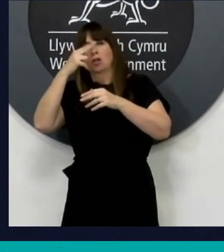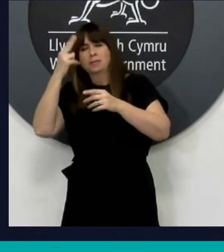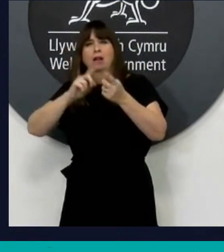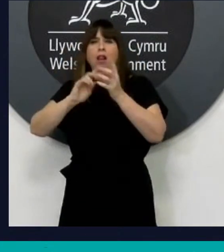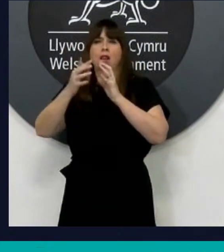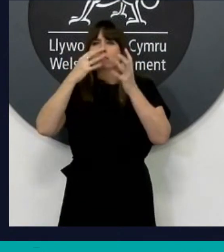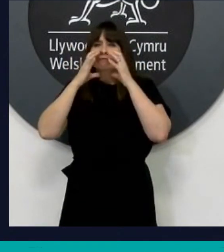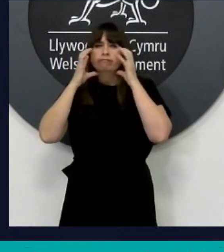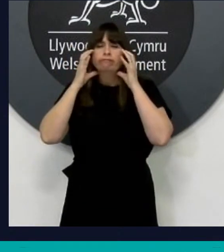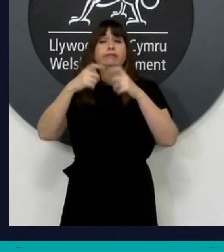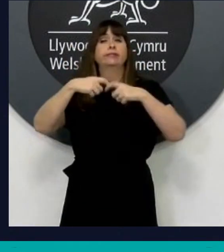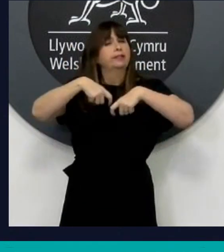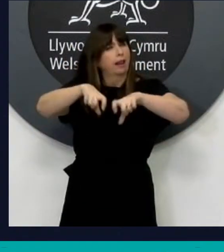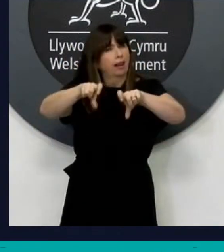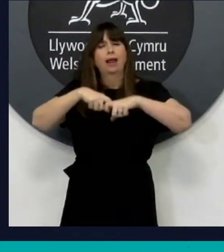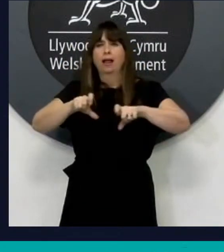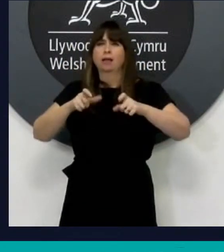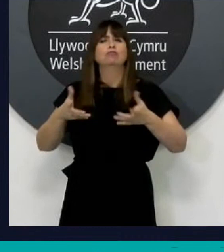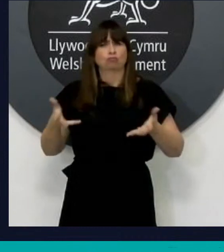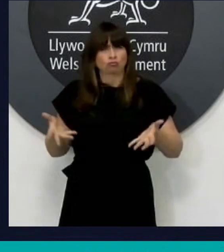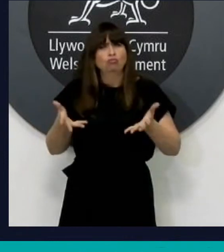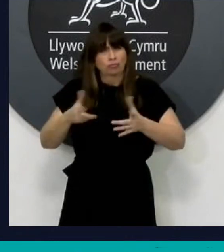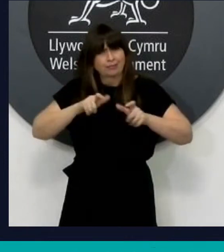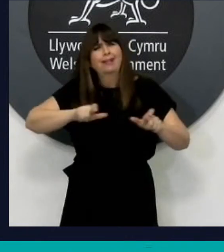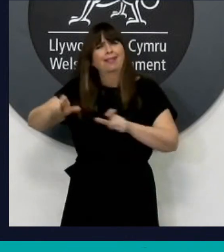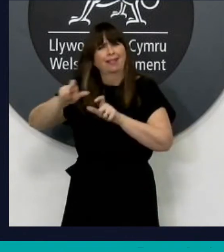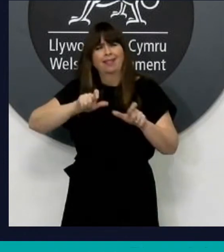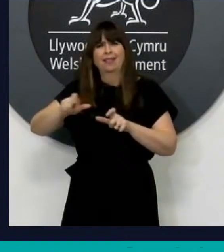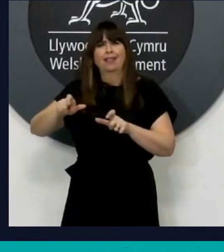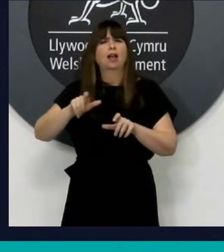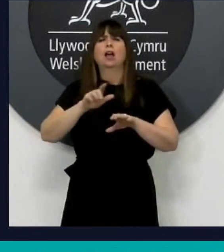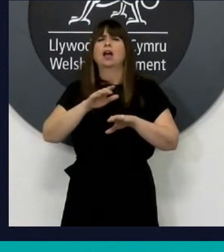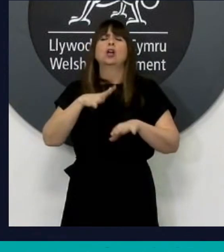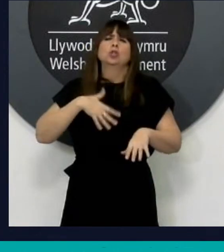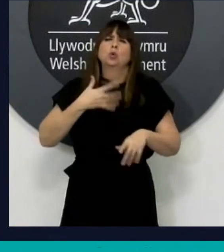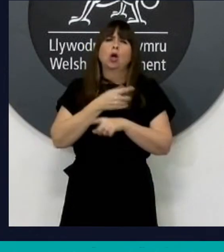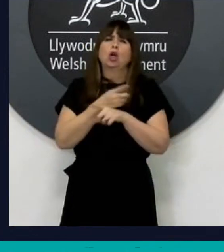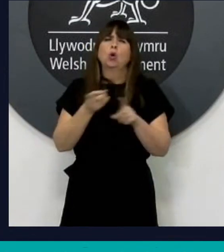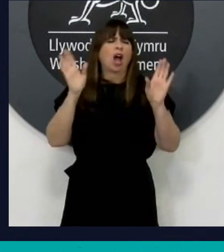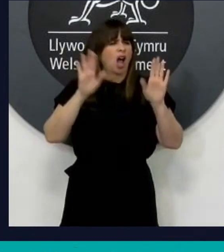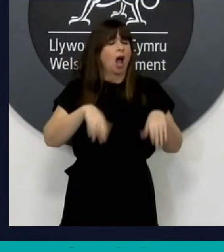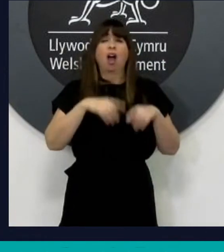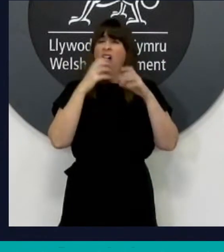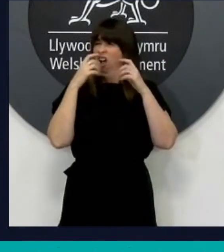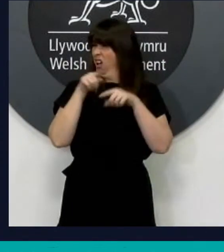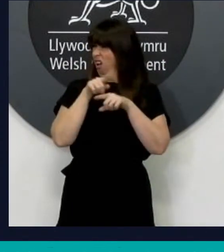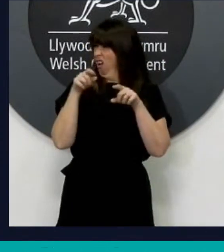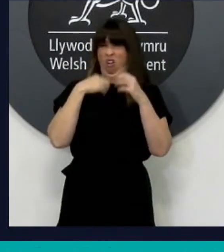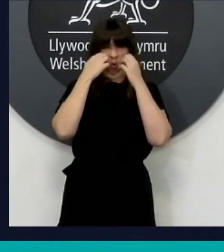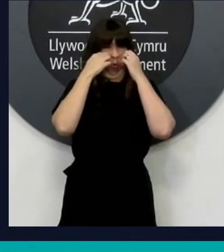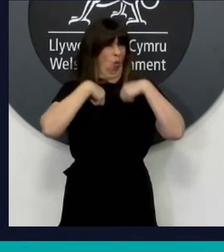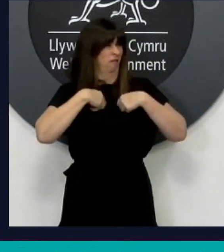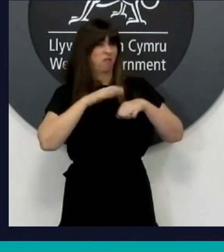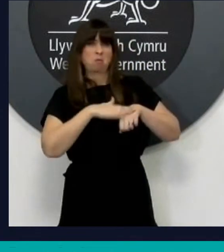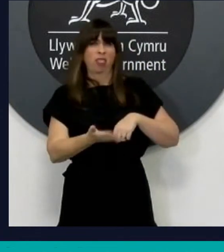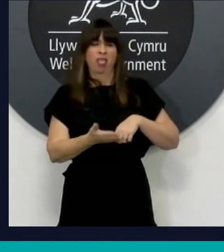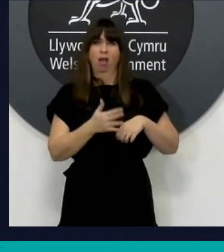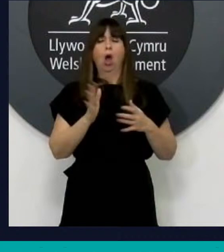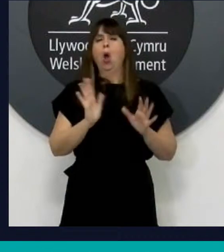those continue, and that that we don't become complacent, because those efforts are really having a good